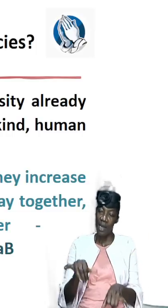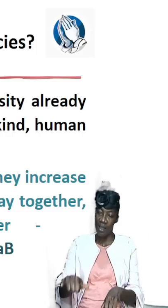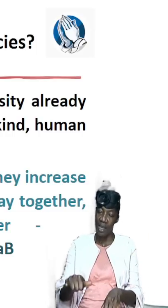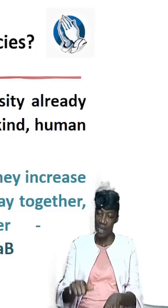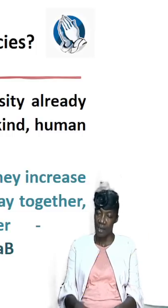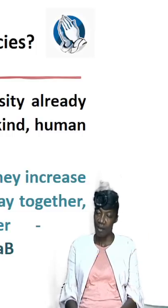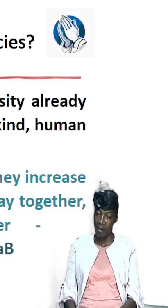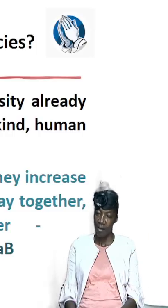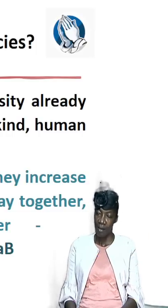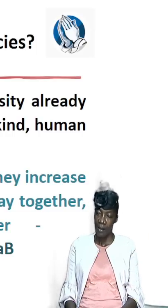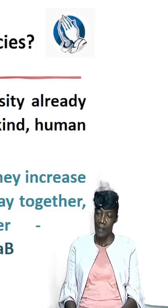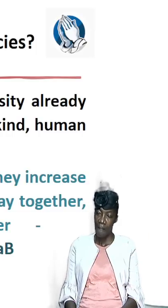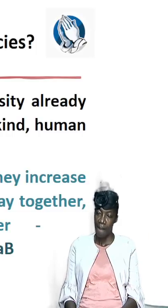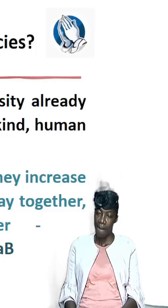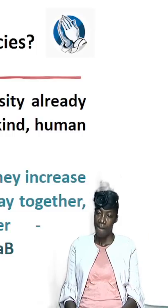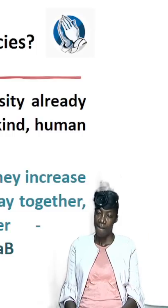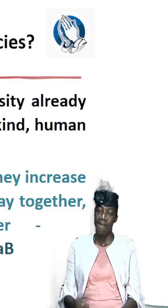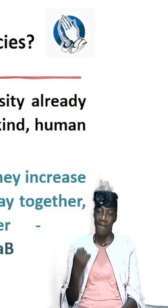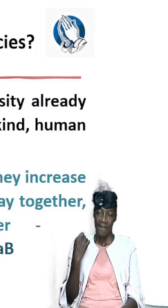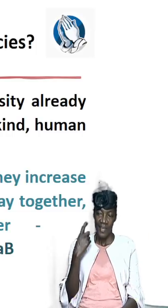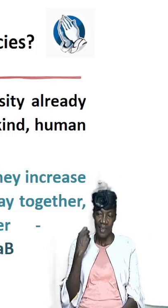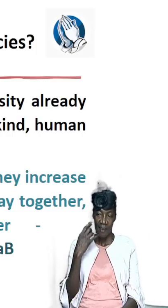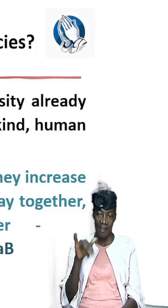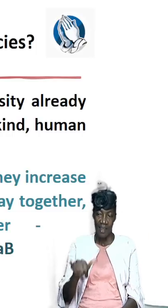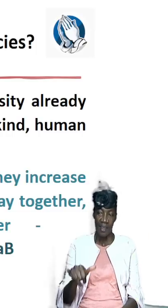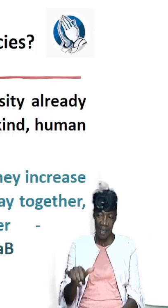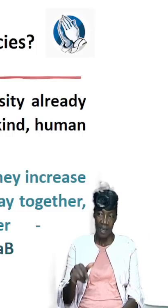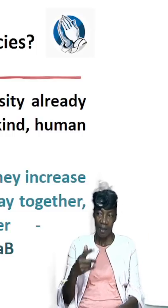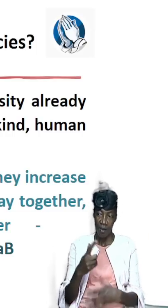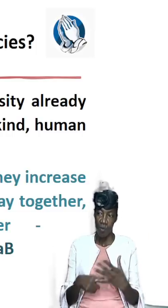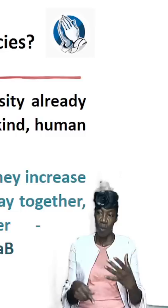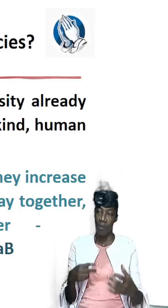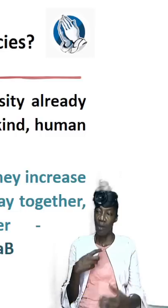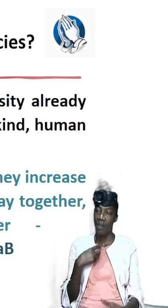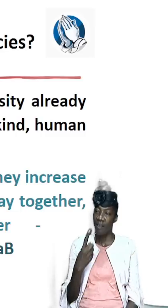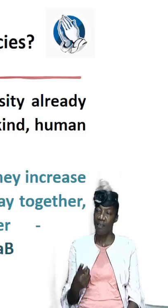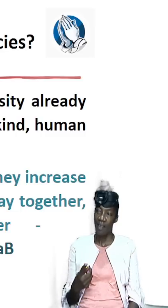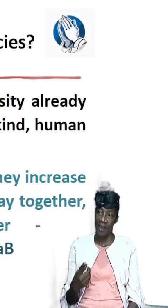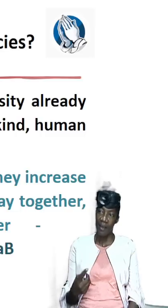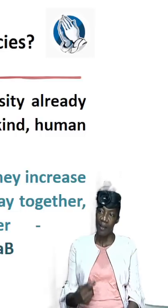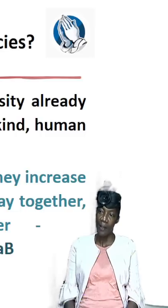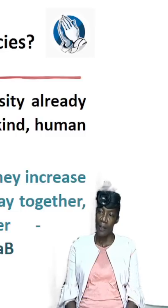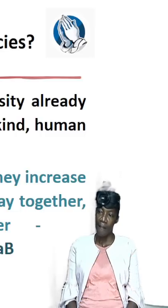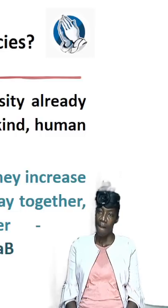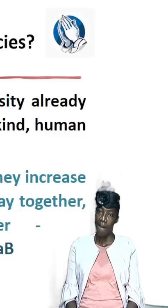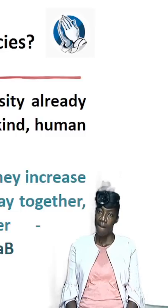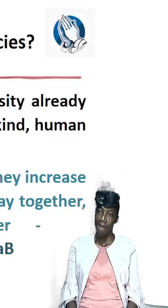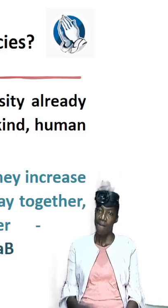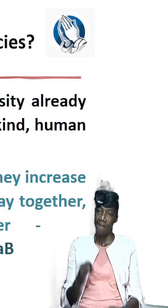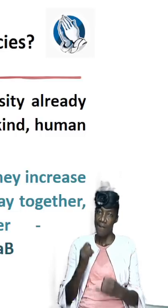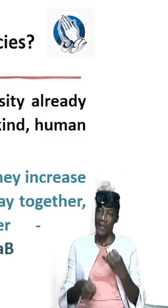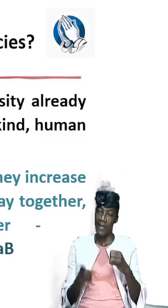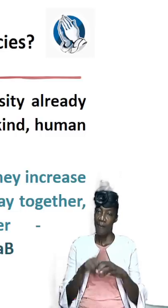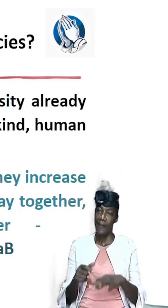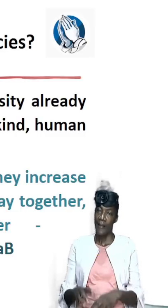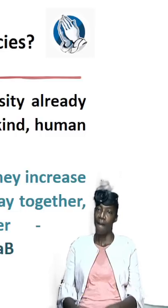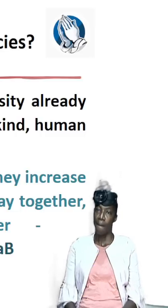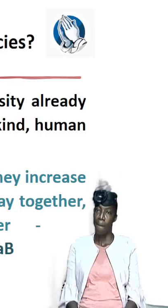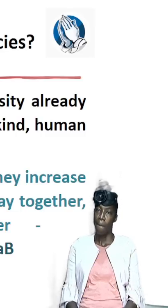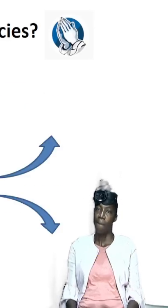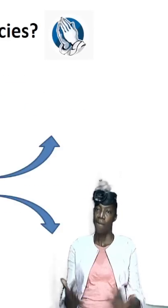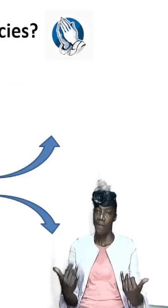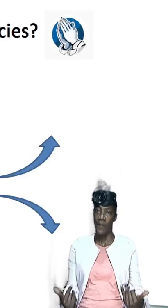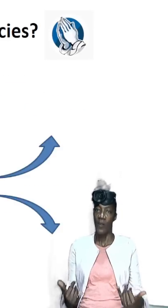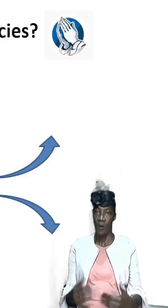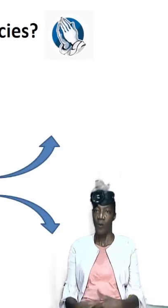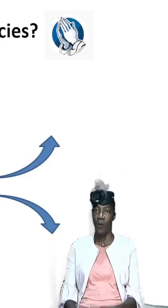we do understand that. And that is what we said. That is what we said the last time. Now,